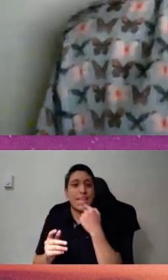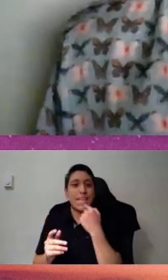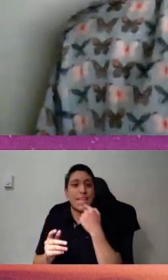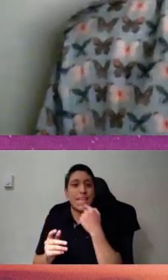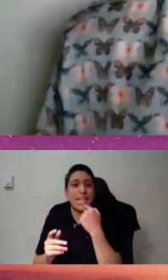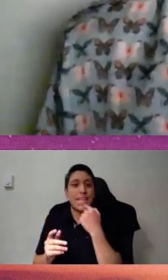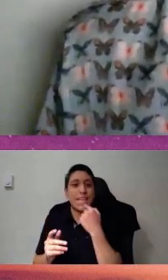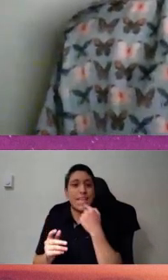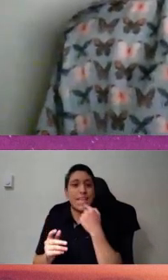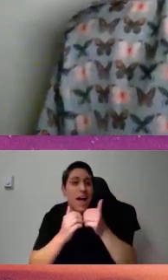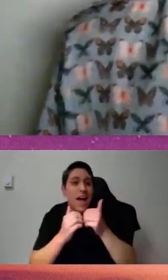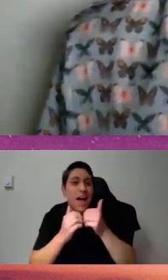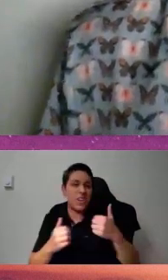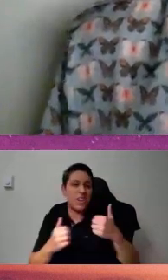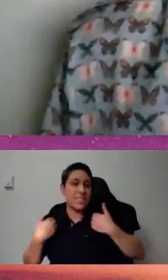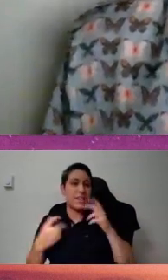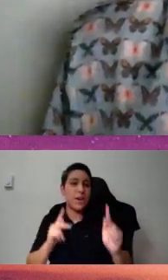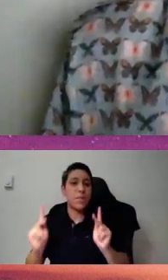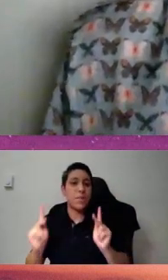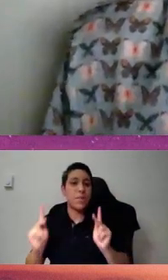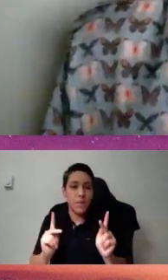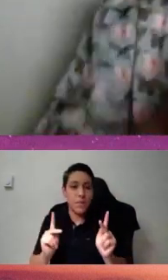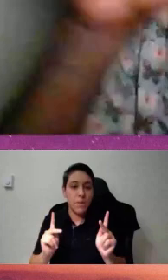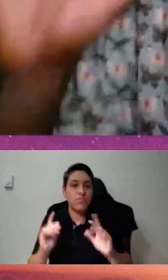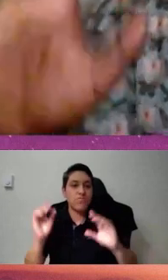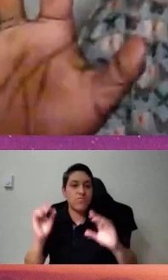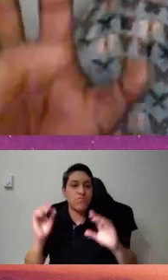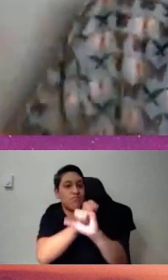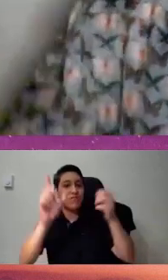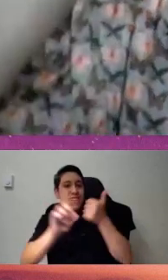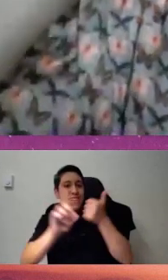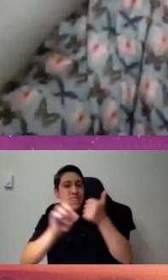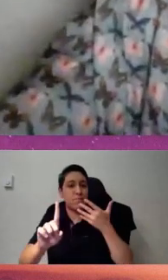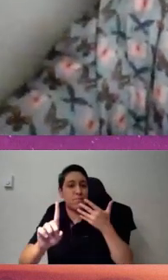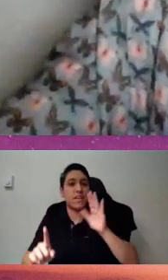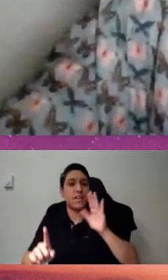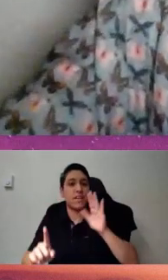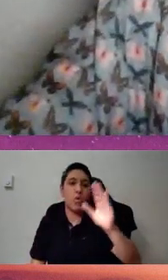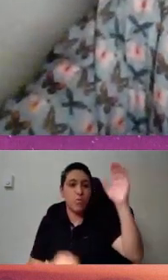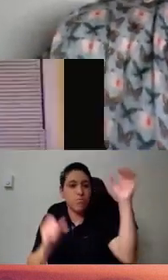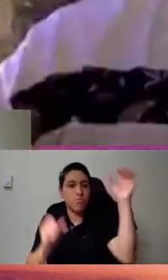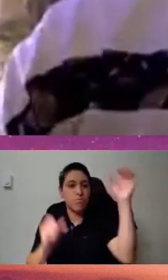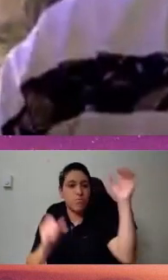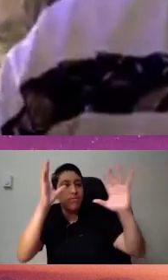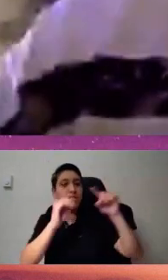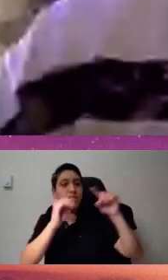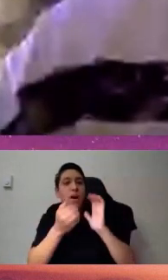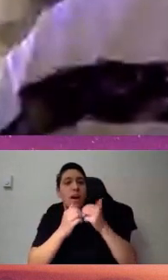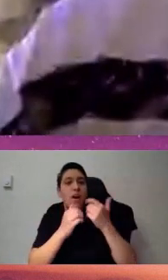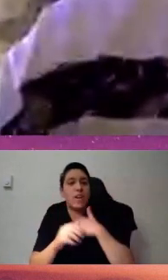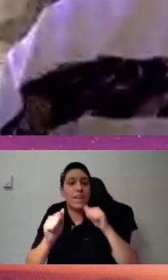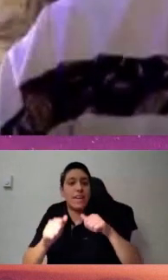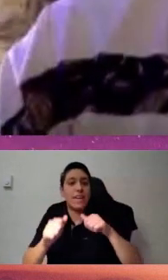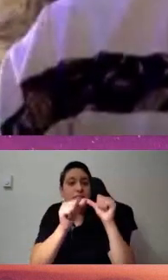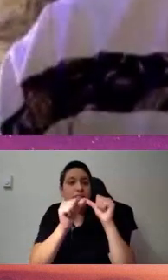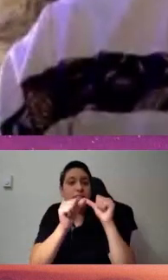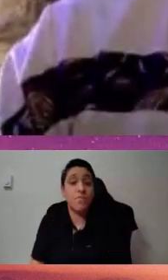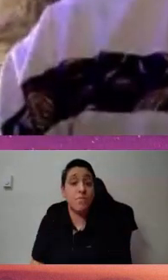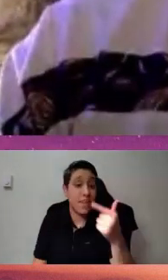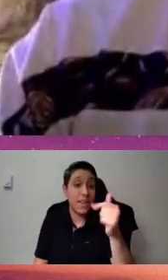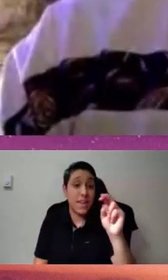So Ganesha, do you want to start us off here since you went last on the first question? Sure thing. Sounds great.